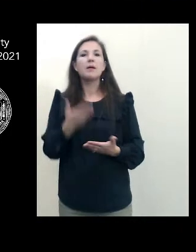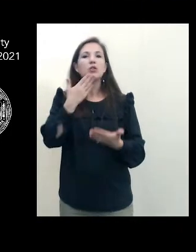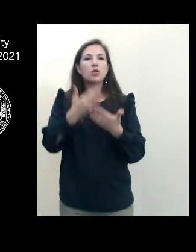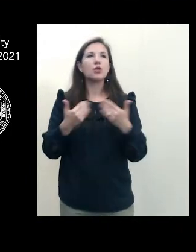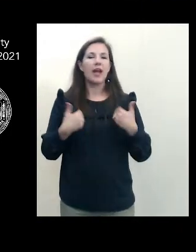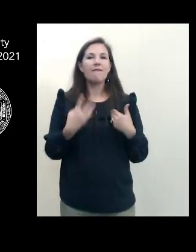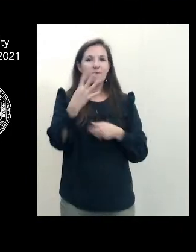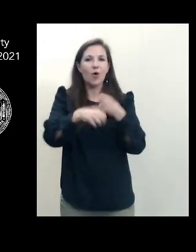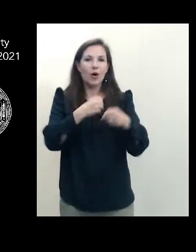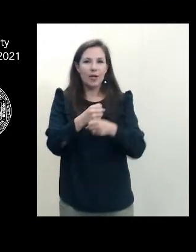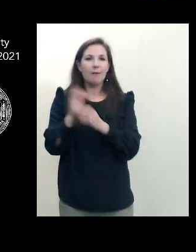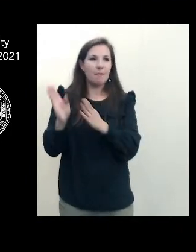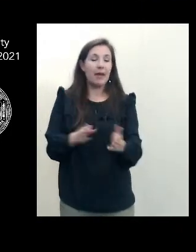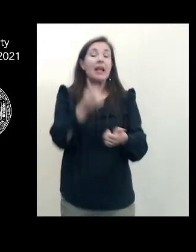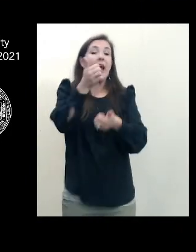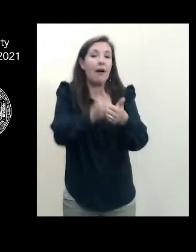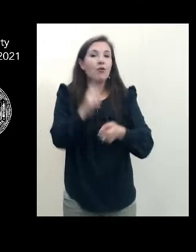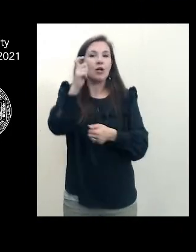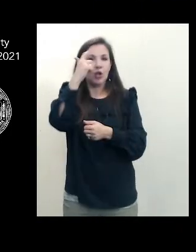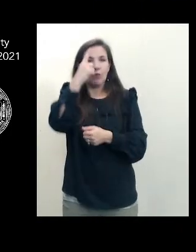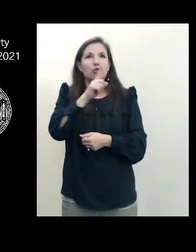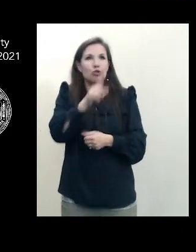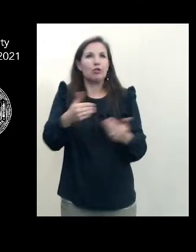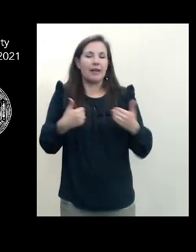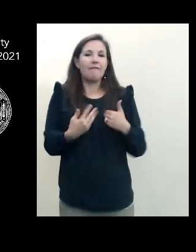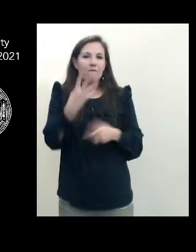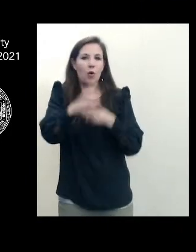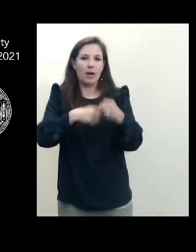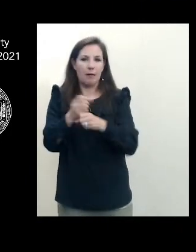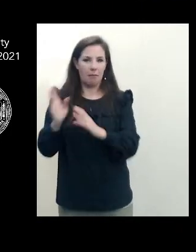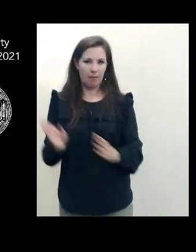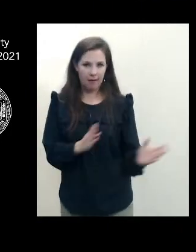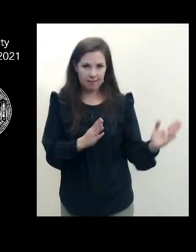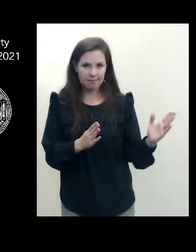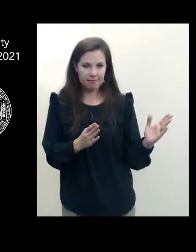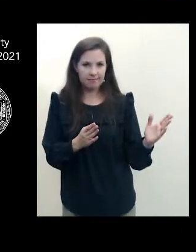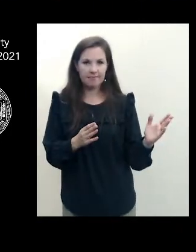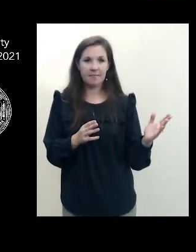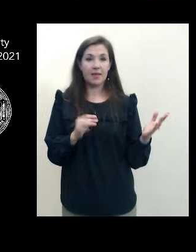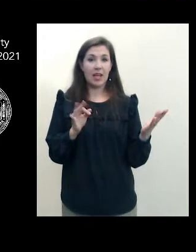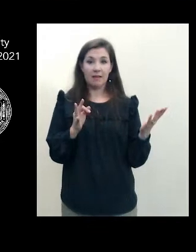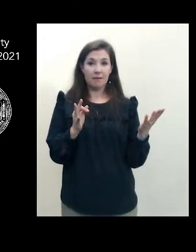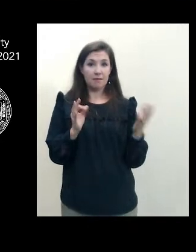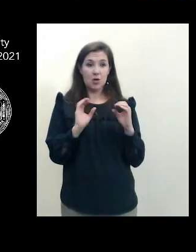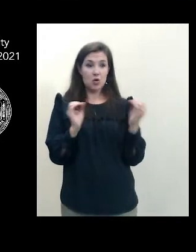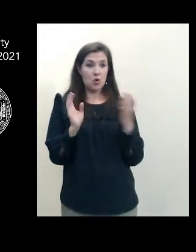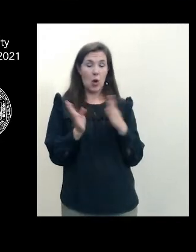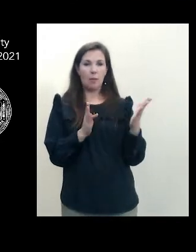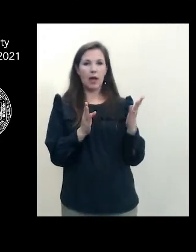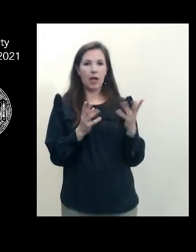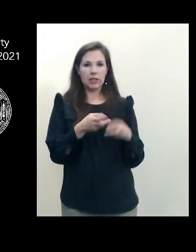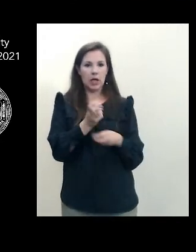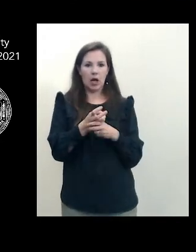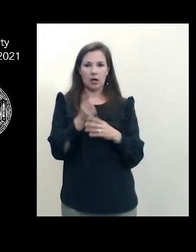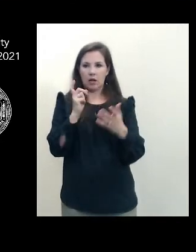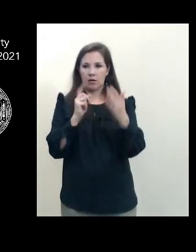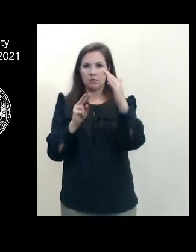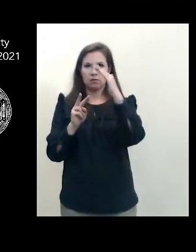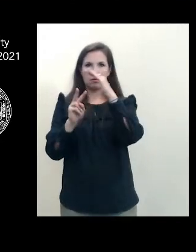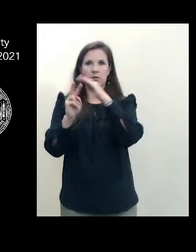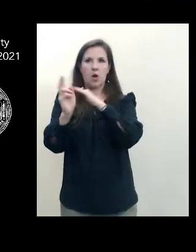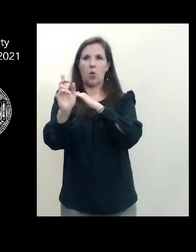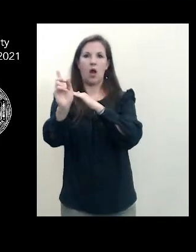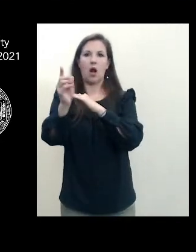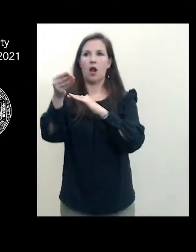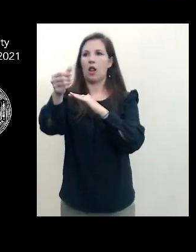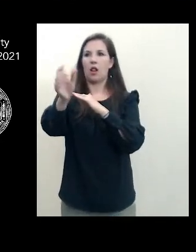every government should have a 4-year plan. If they don't have a 4-year plan, it actually hurts as you need to look out in the future and think about where you're going to